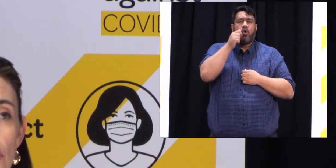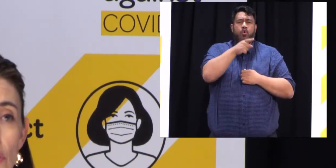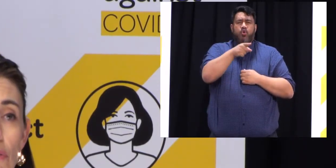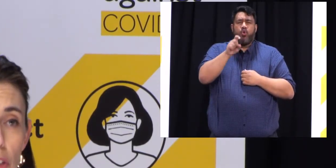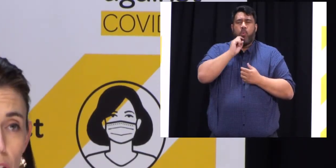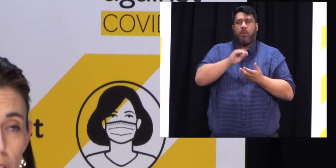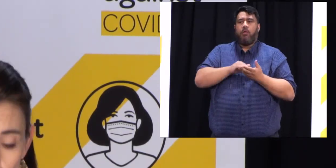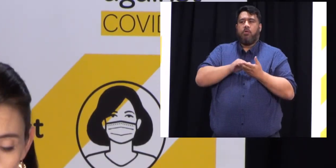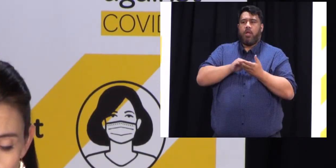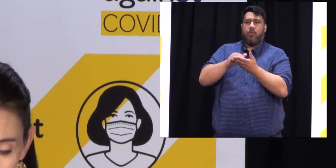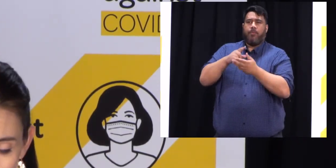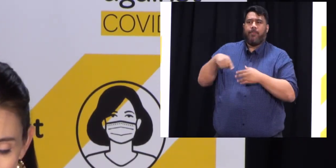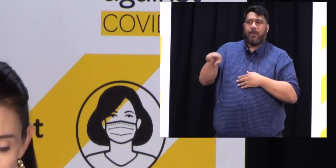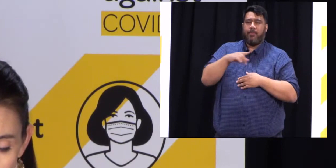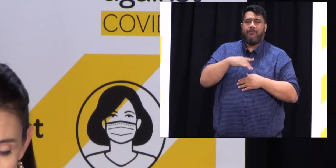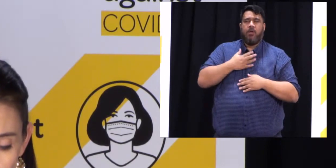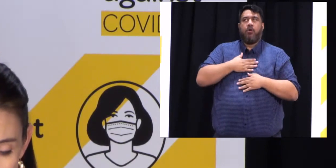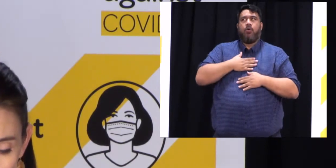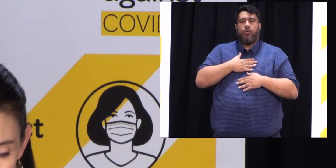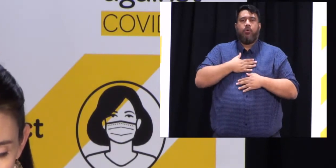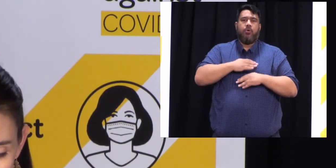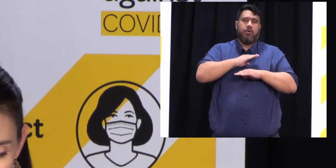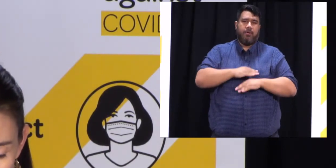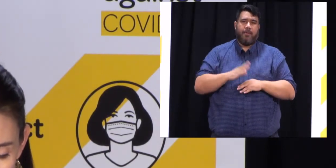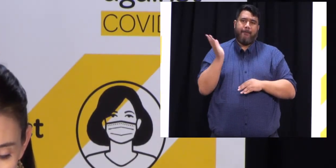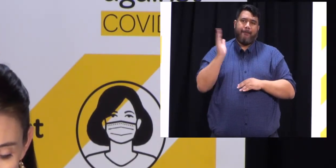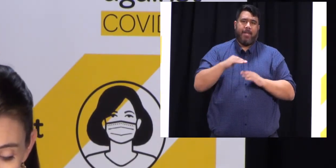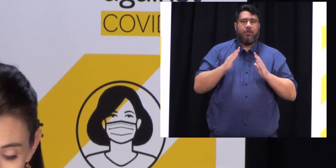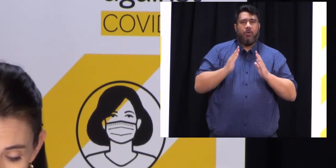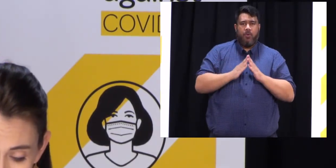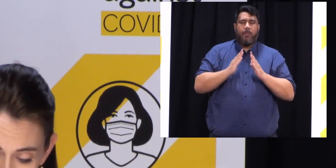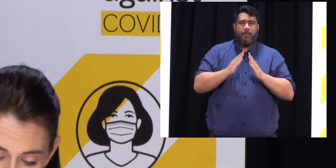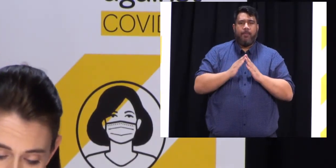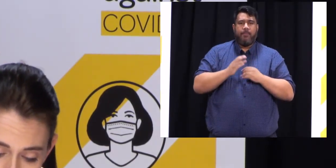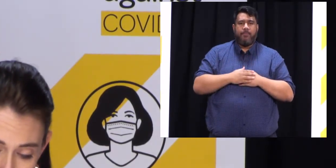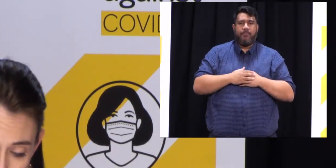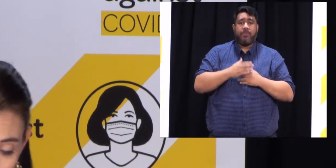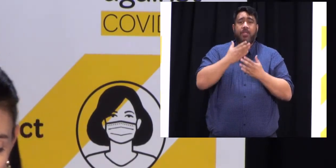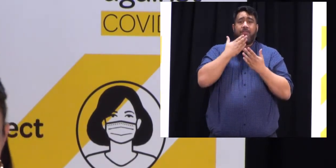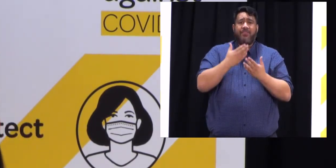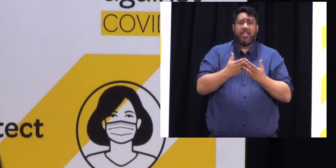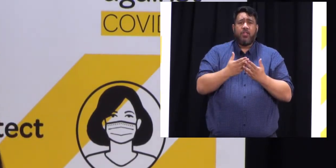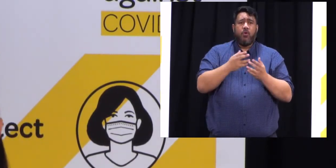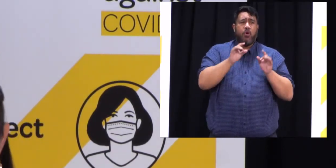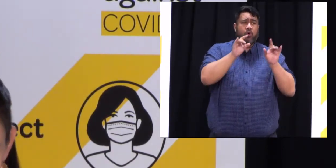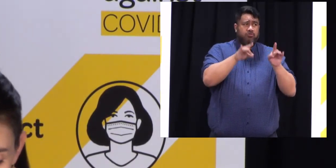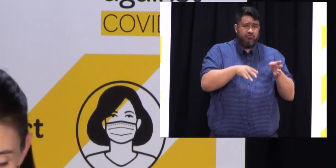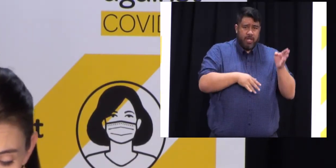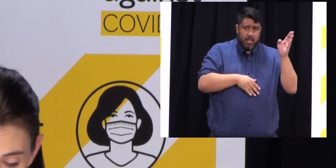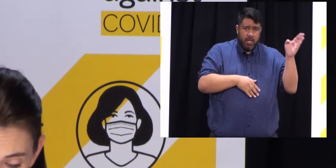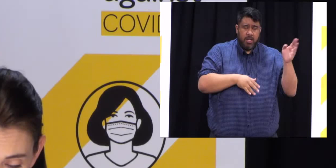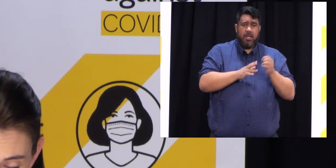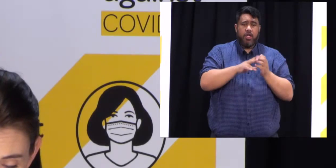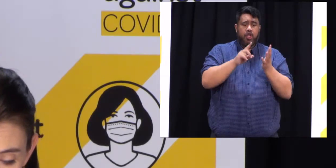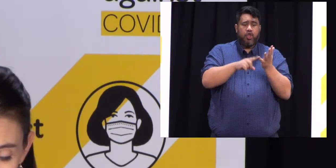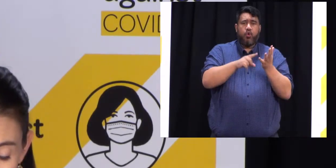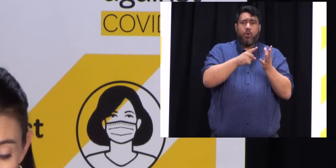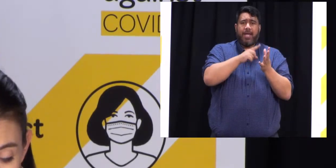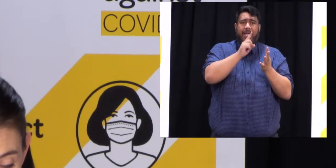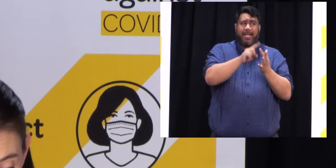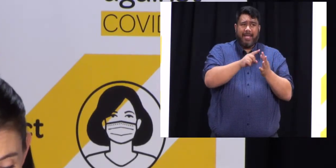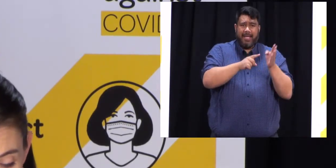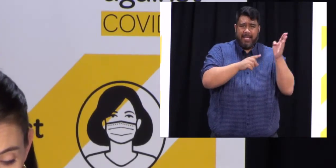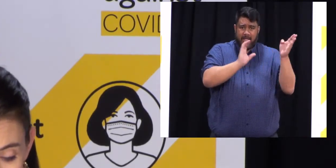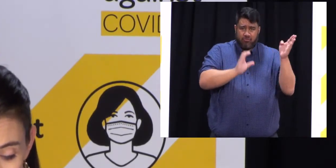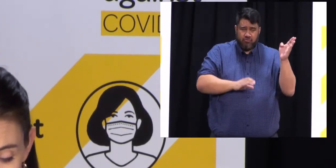make those who have returned home today feel at home. I do want to thank our partners, Australia, the United Arab Emirates, and